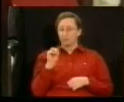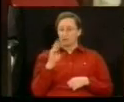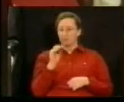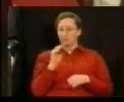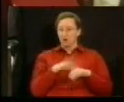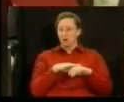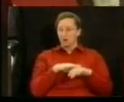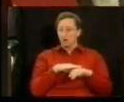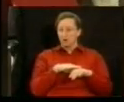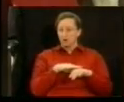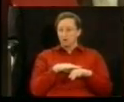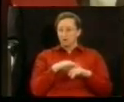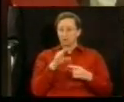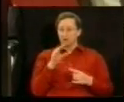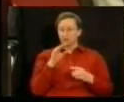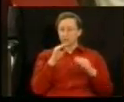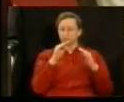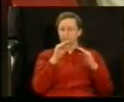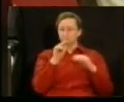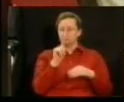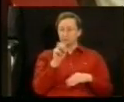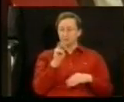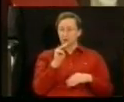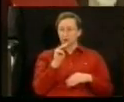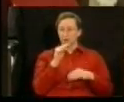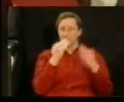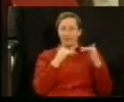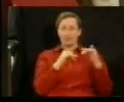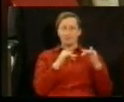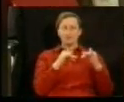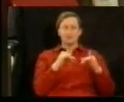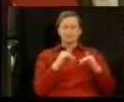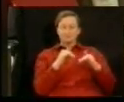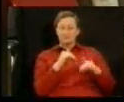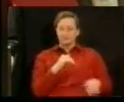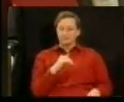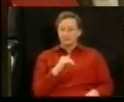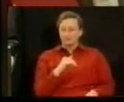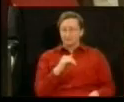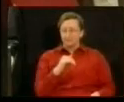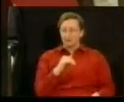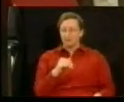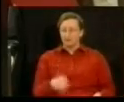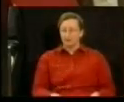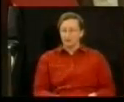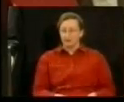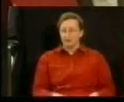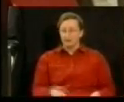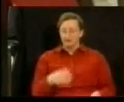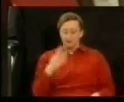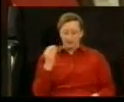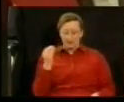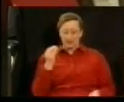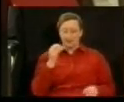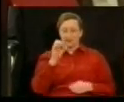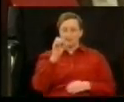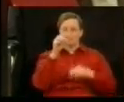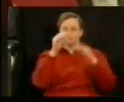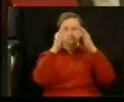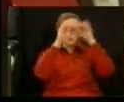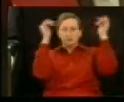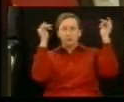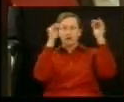Supreme Court ruling. Already, you've got two people on those two topics. Are they irrelevant to the